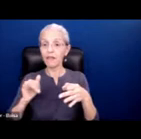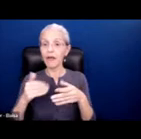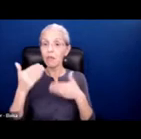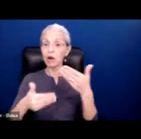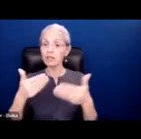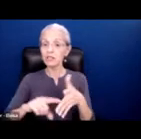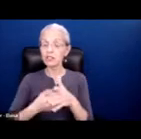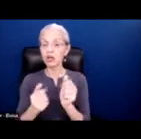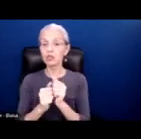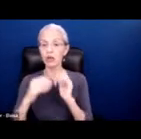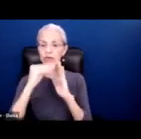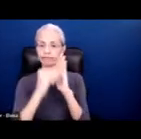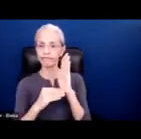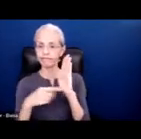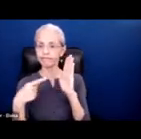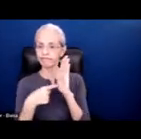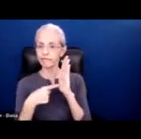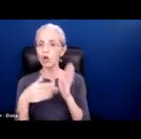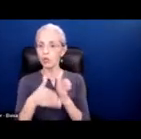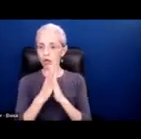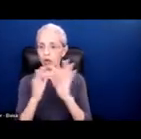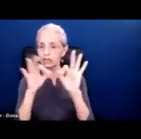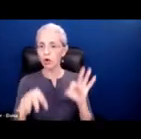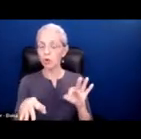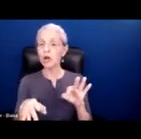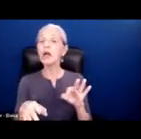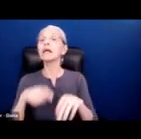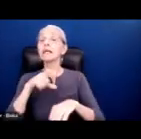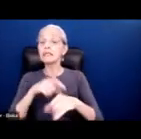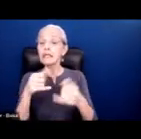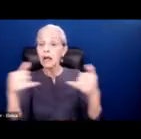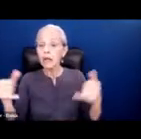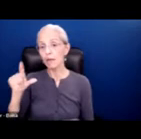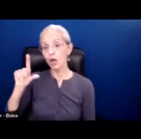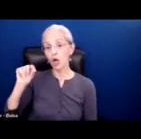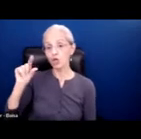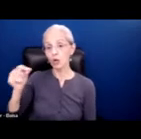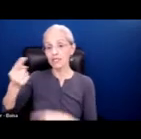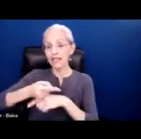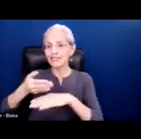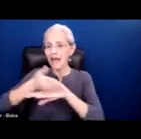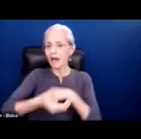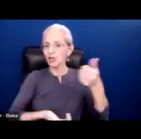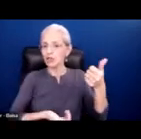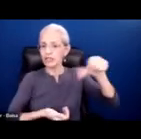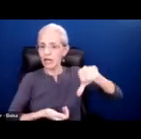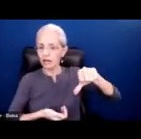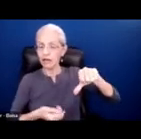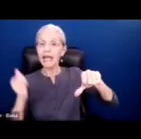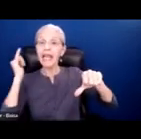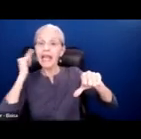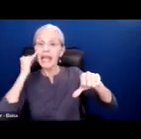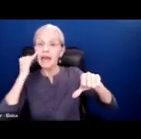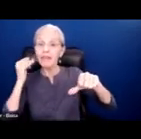the request form. You must file it within 20 days of the receipt of the denial, or the denial will be permanent.